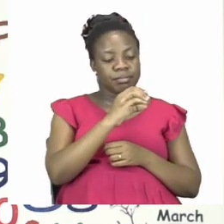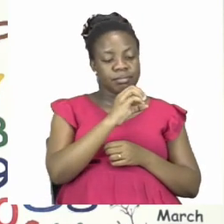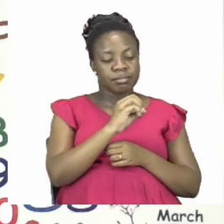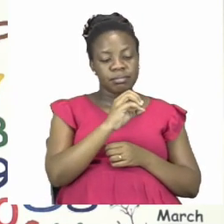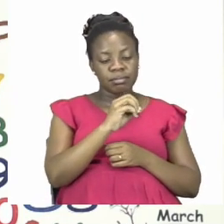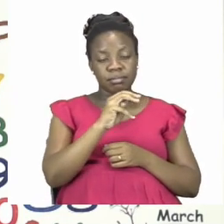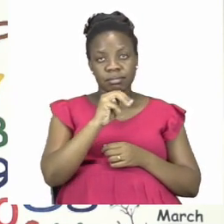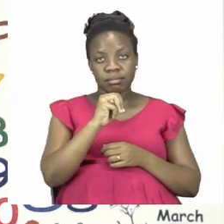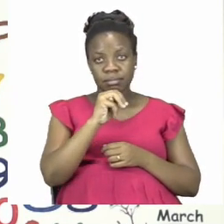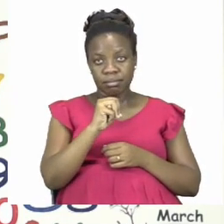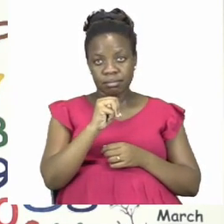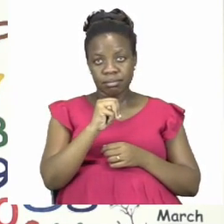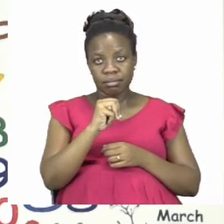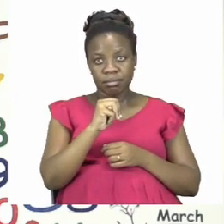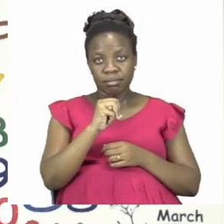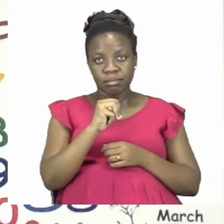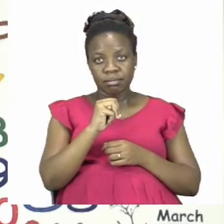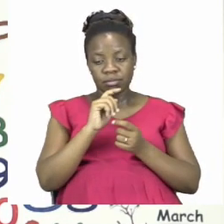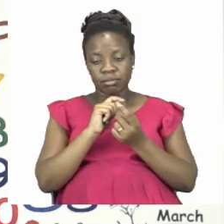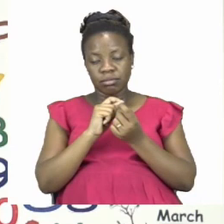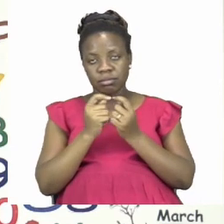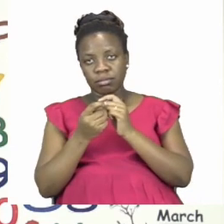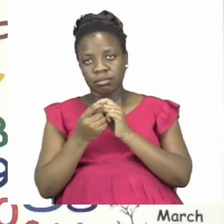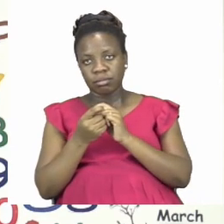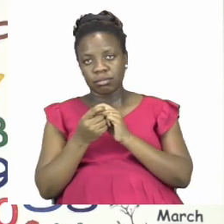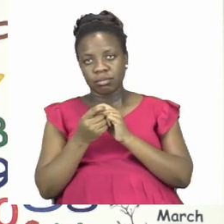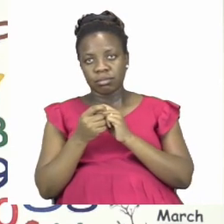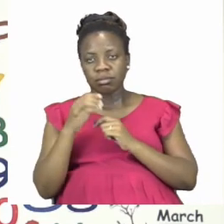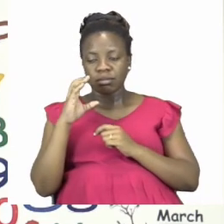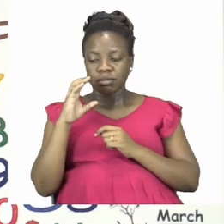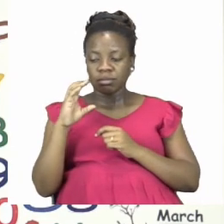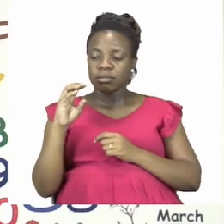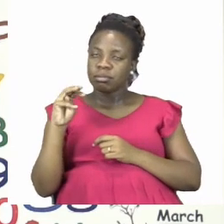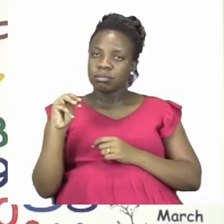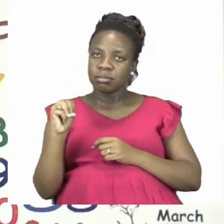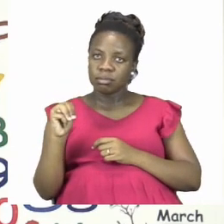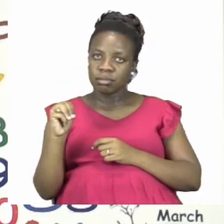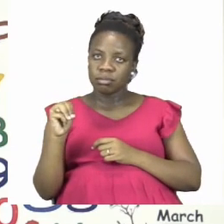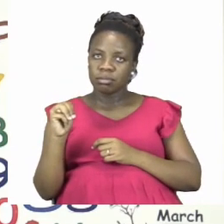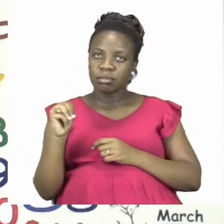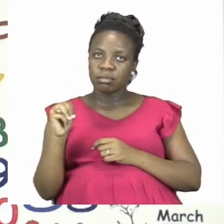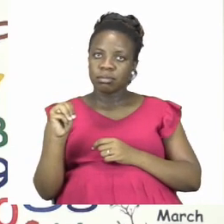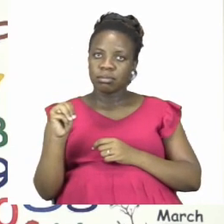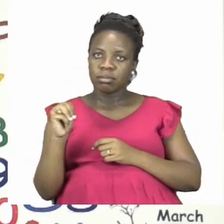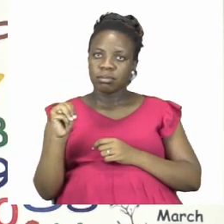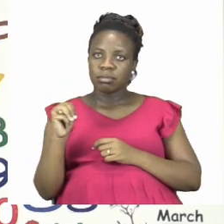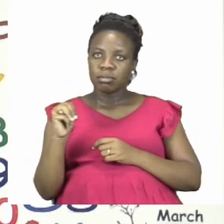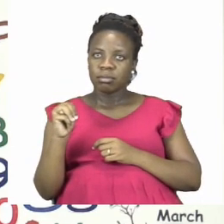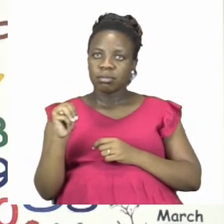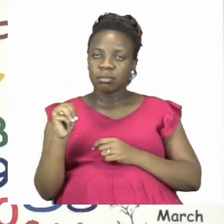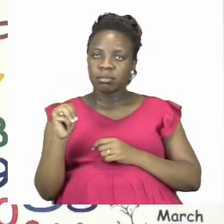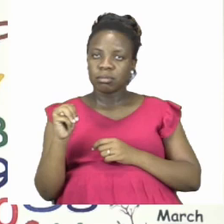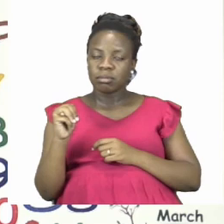200 millimeters. Now, if I want to change or convert them to centimeters, I go back to